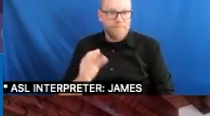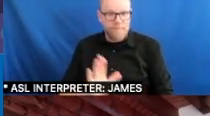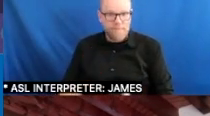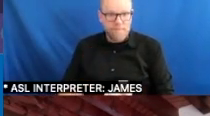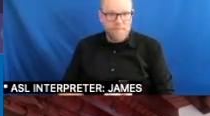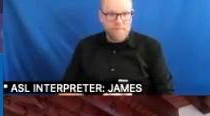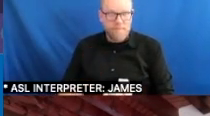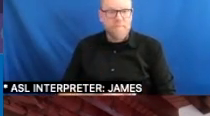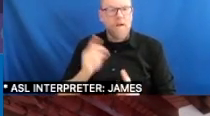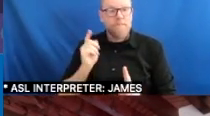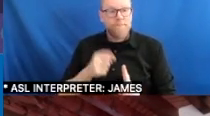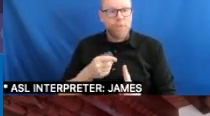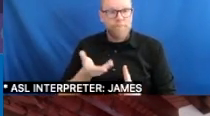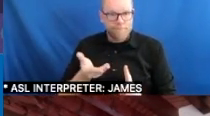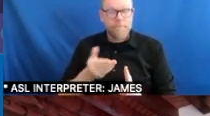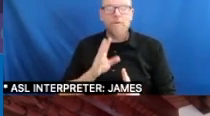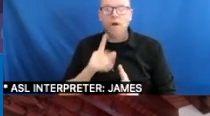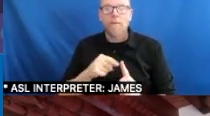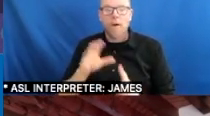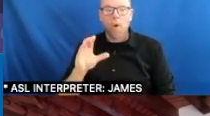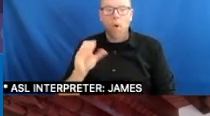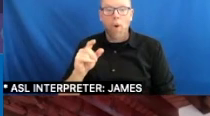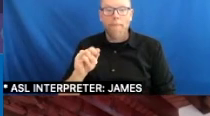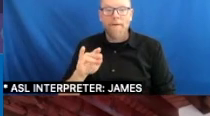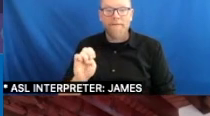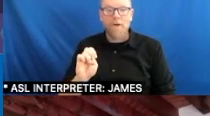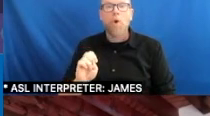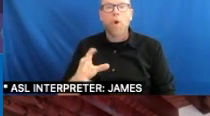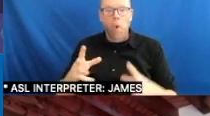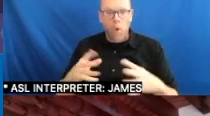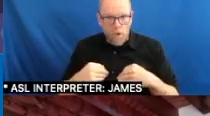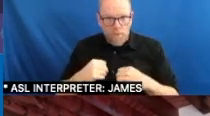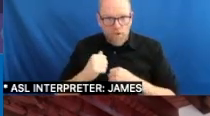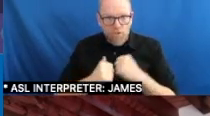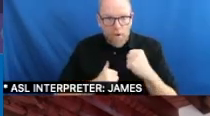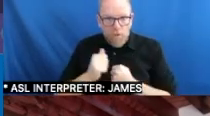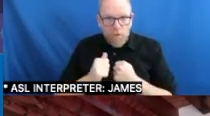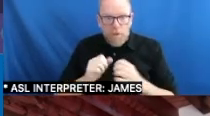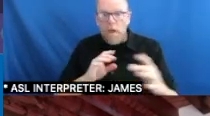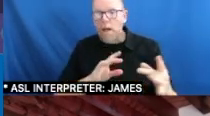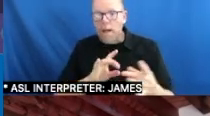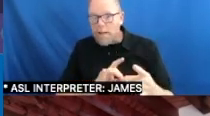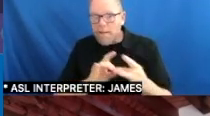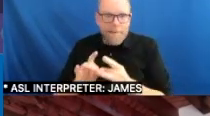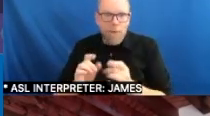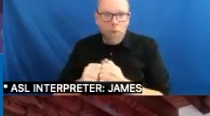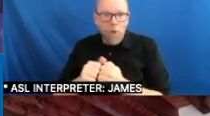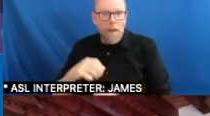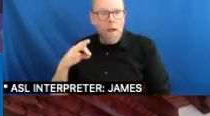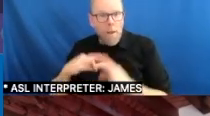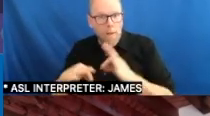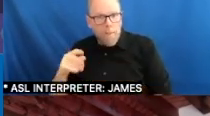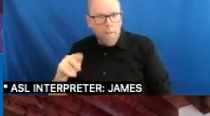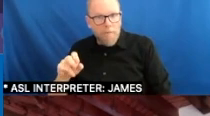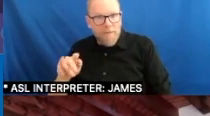we're talking about cooperative ownership structures and in relation to profits and surplus and